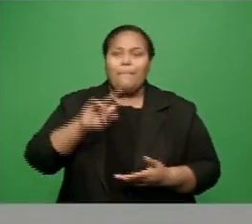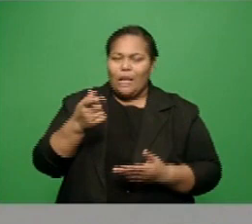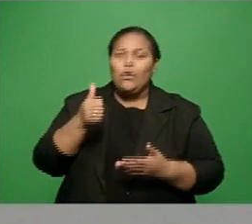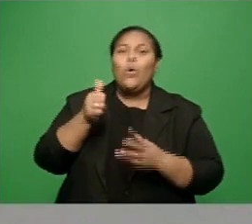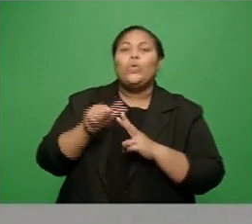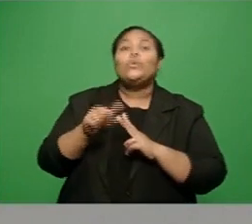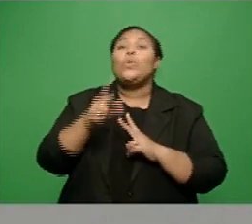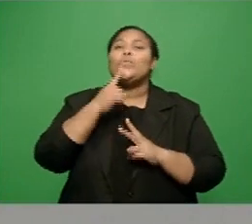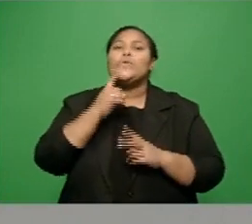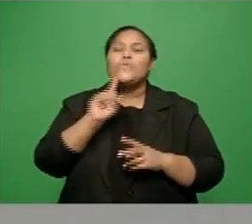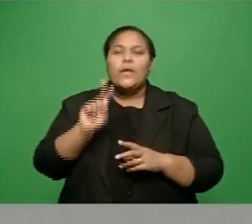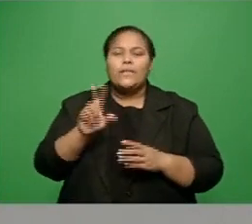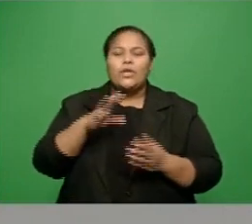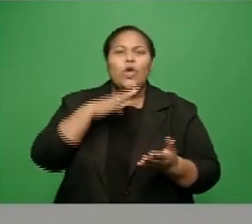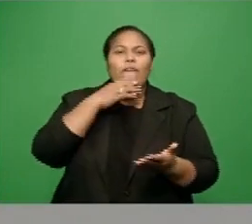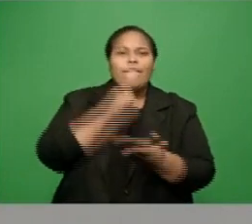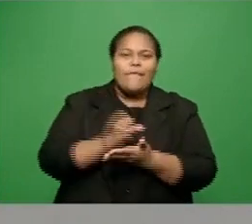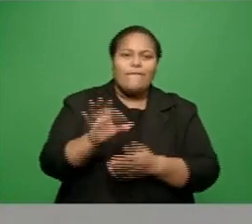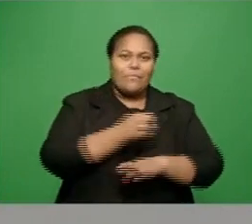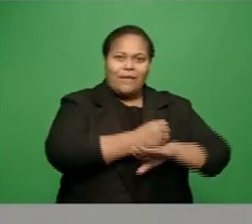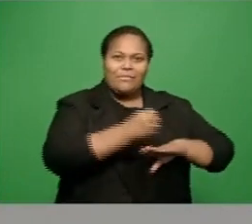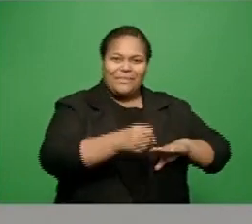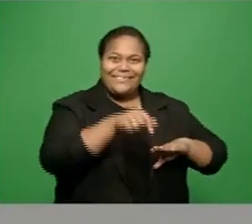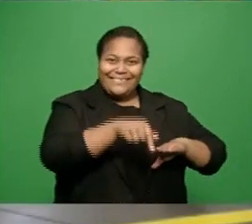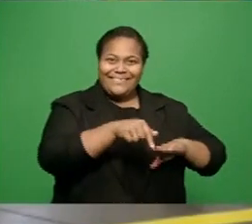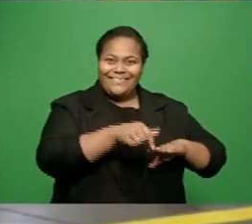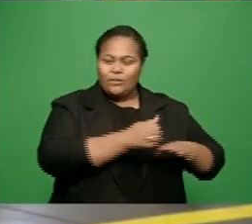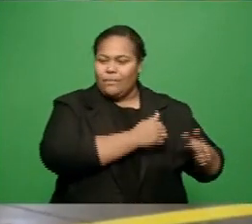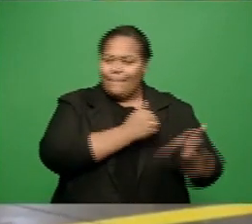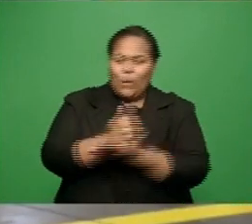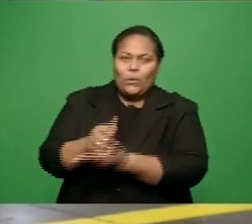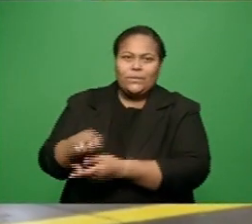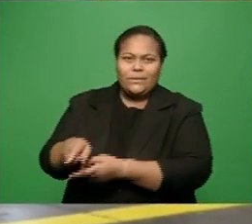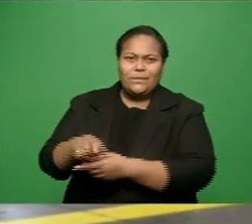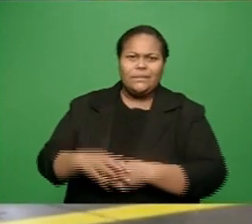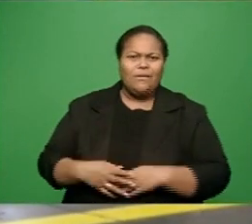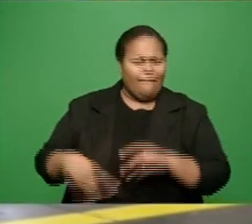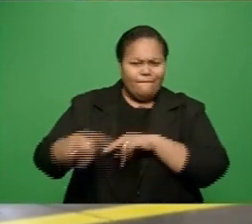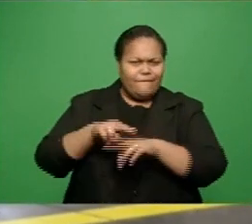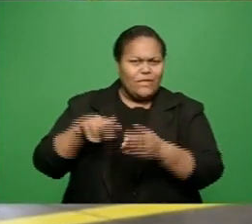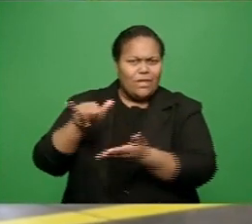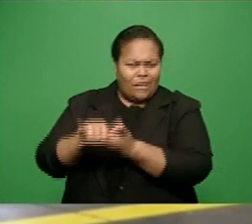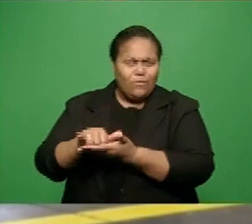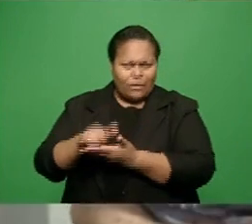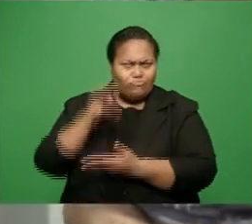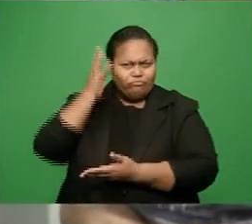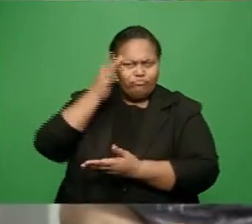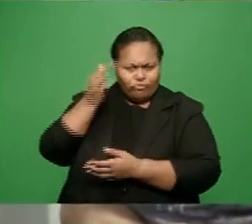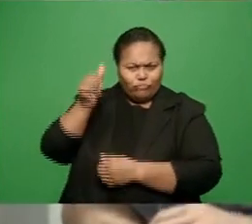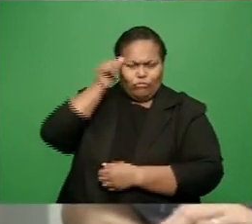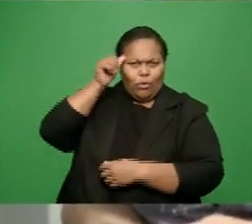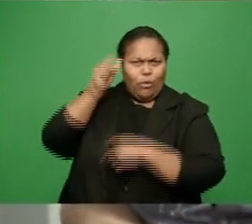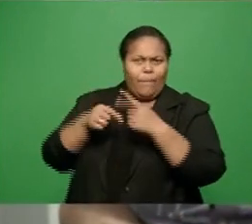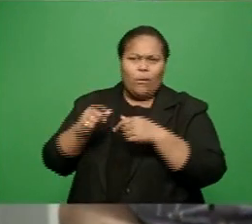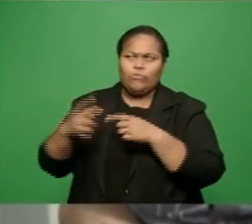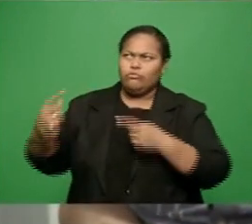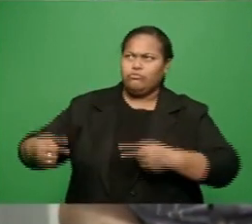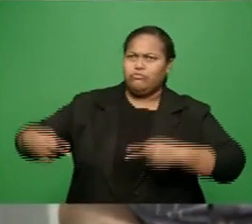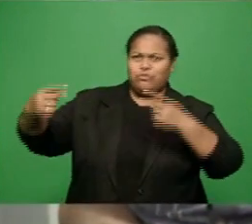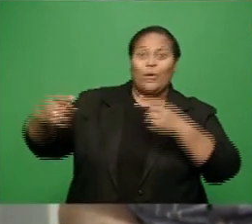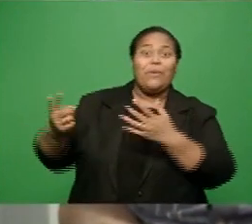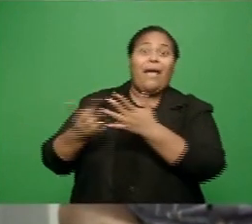needed. The Minister for Economy adds Fiji Airways was punching above its weight and competing with bigger